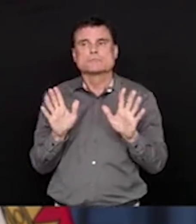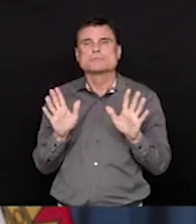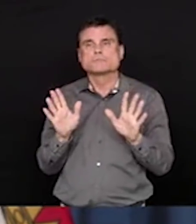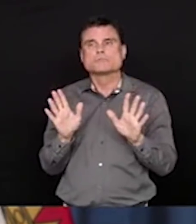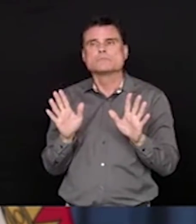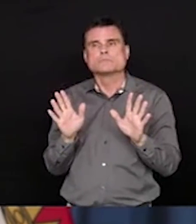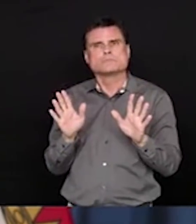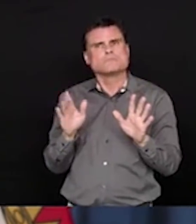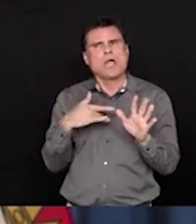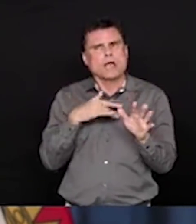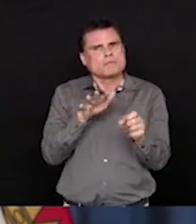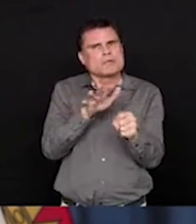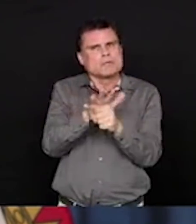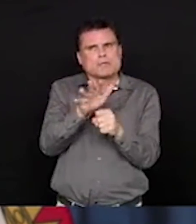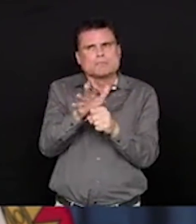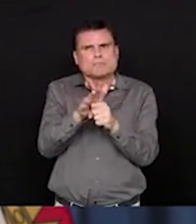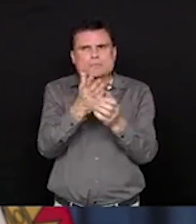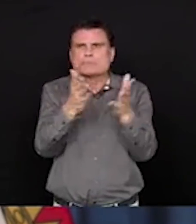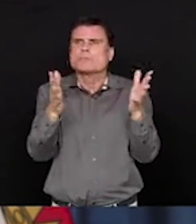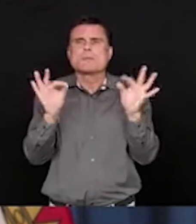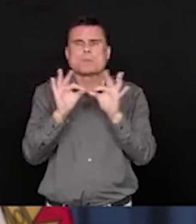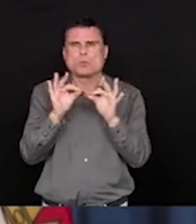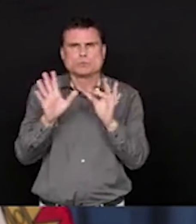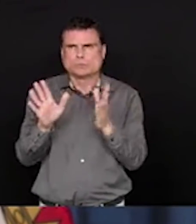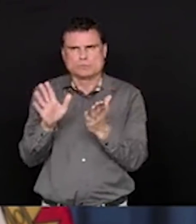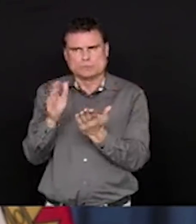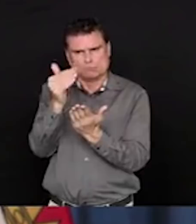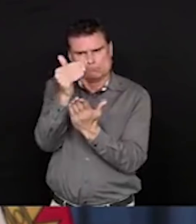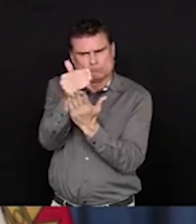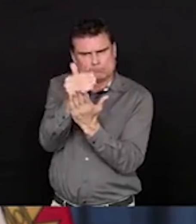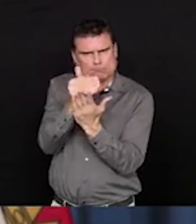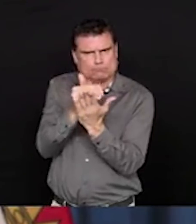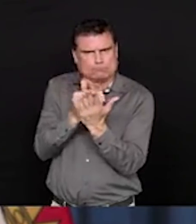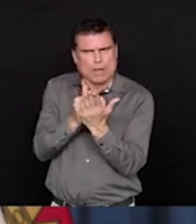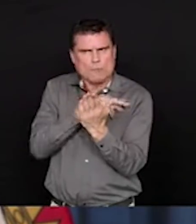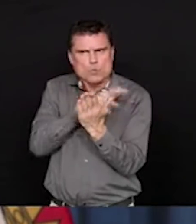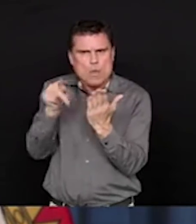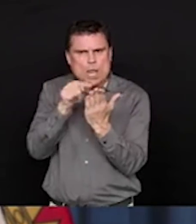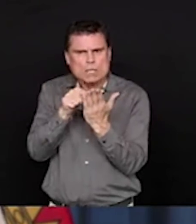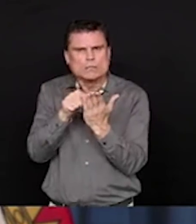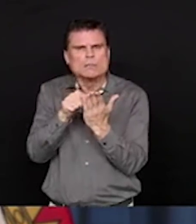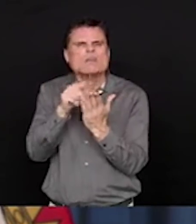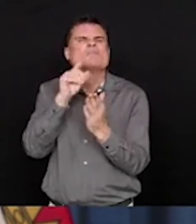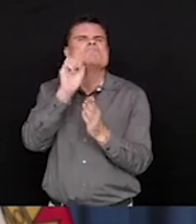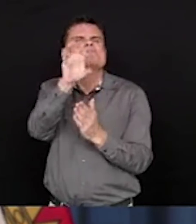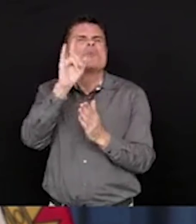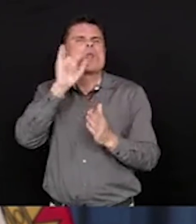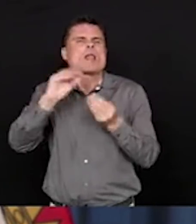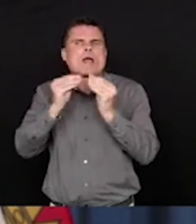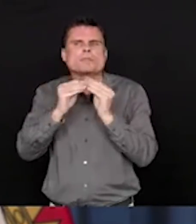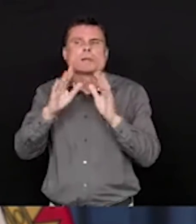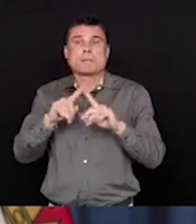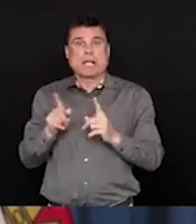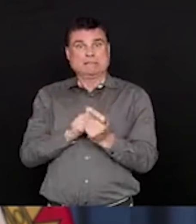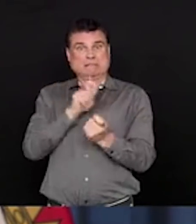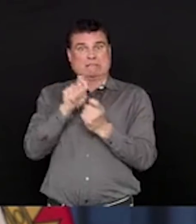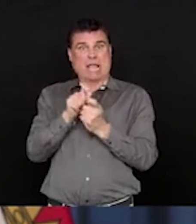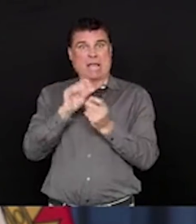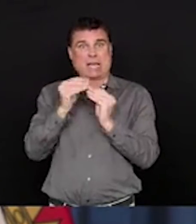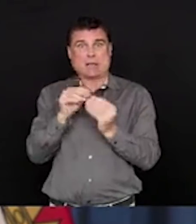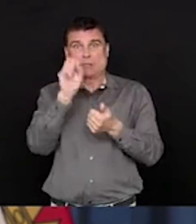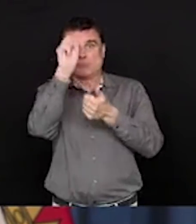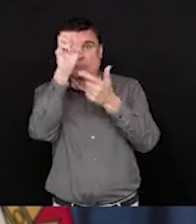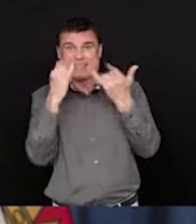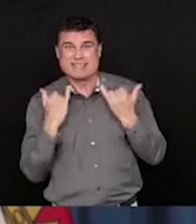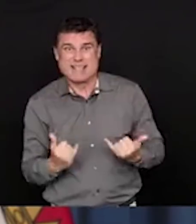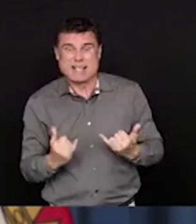date. But what we are saying is that we need to continue to have the measures we're taking, and we had some success, both, as you